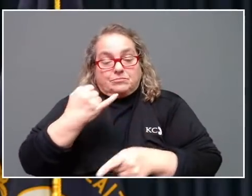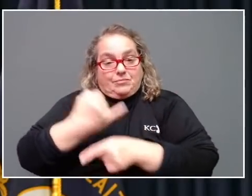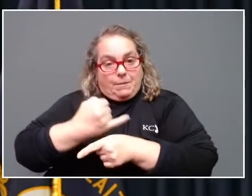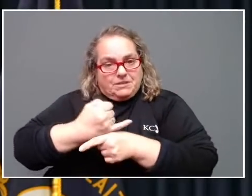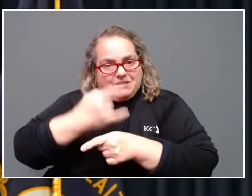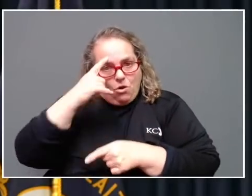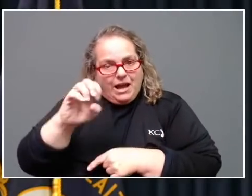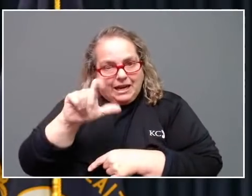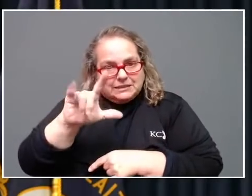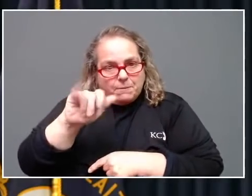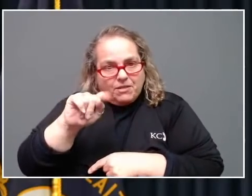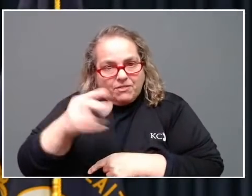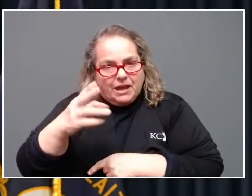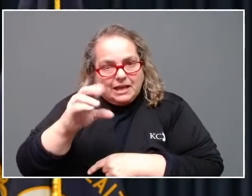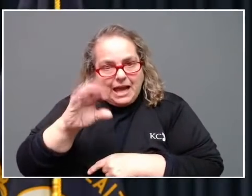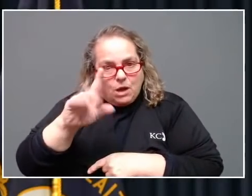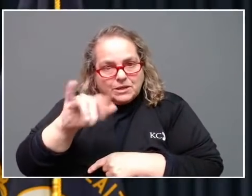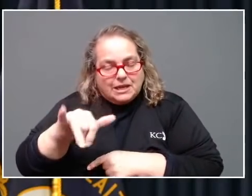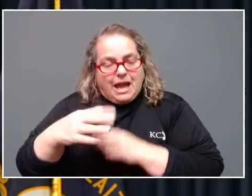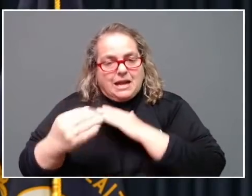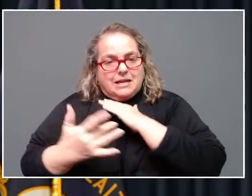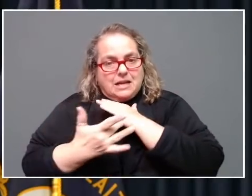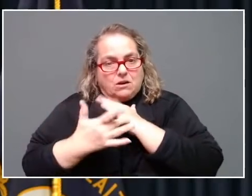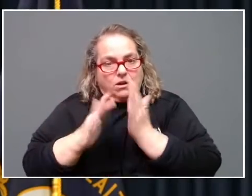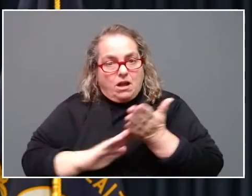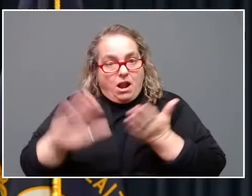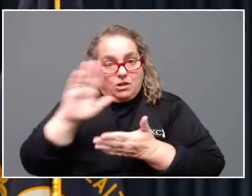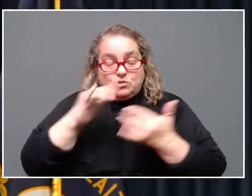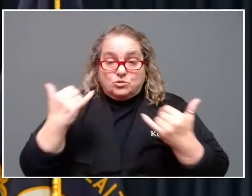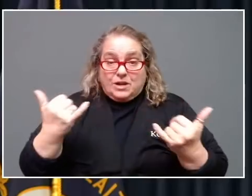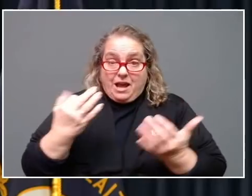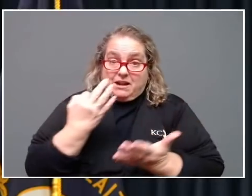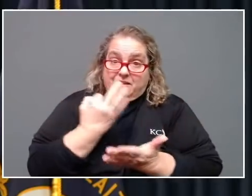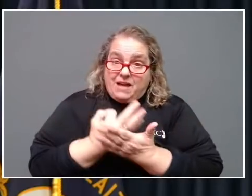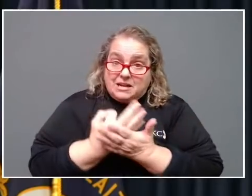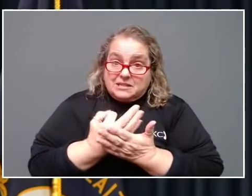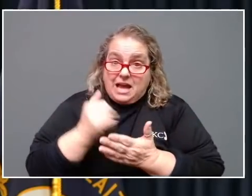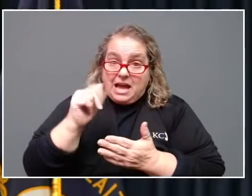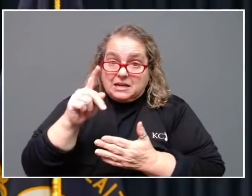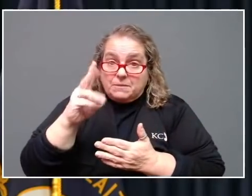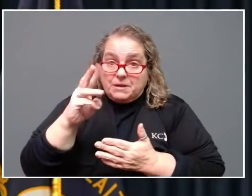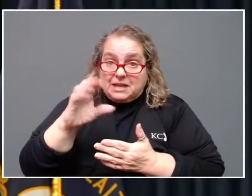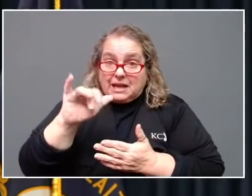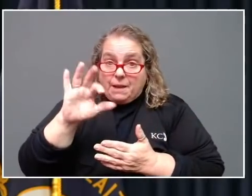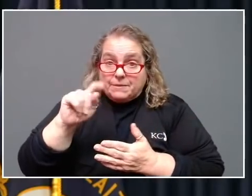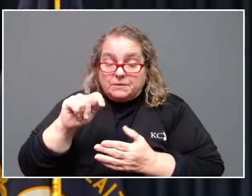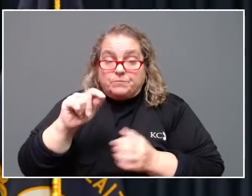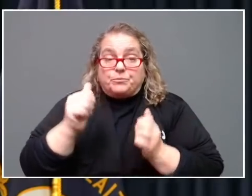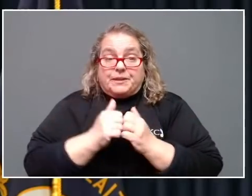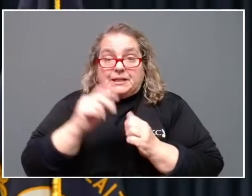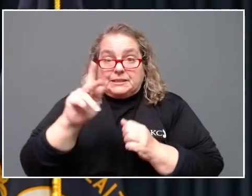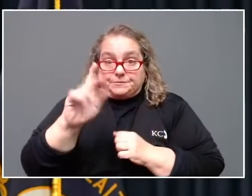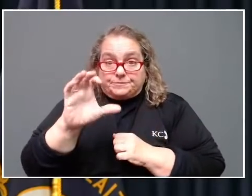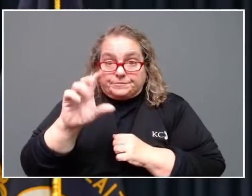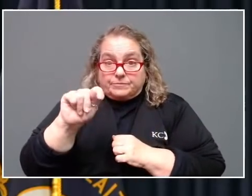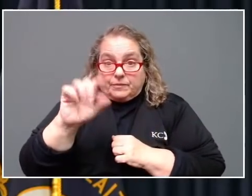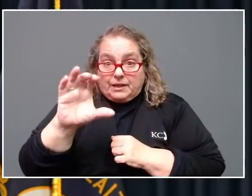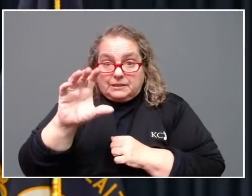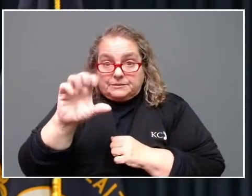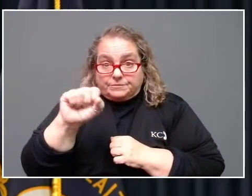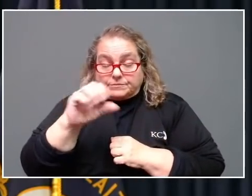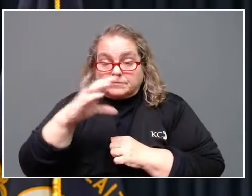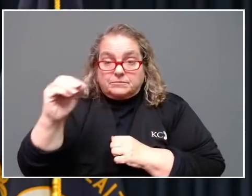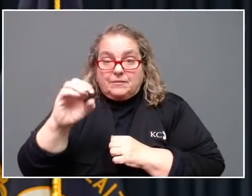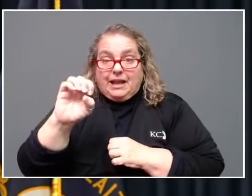College. And today, the Finance Administration Cabinet, on behalf of KCTCS, and Elizabethtown Community and Technical